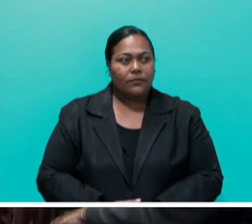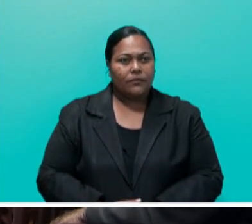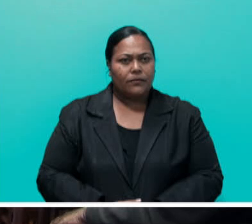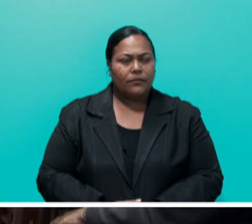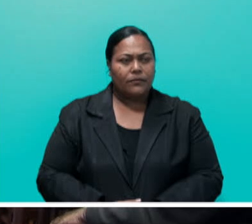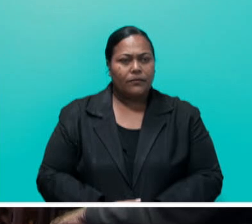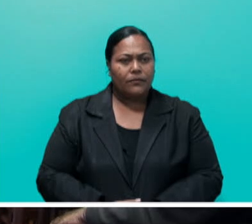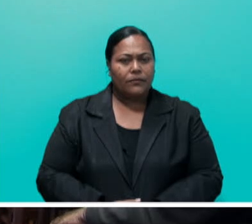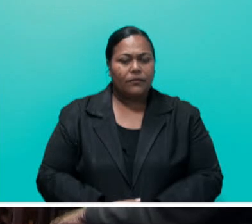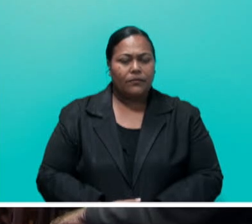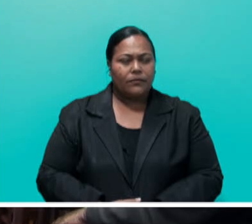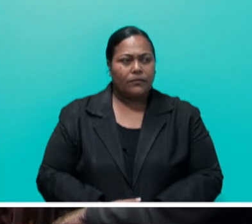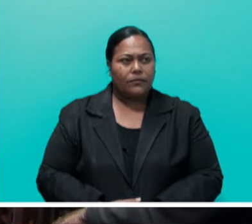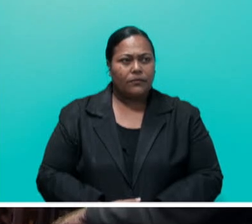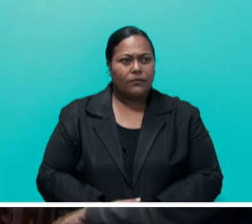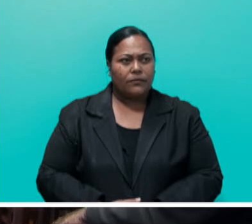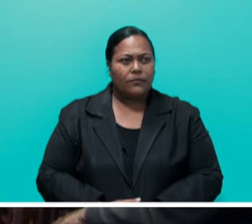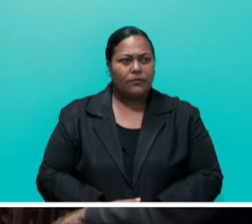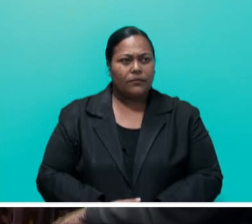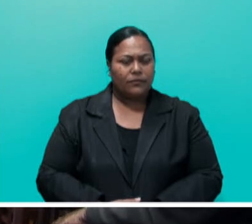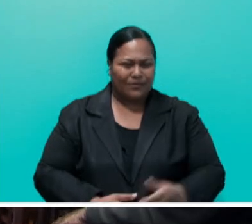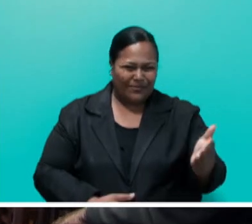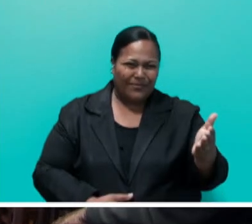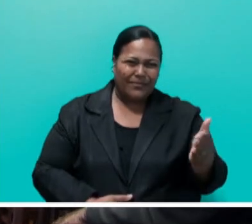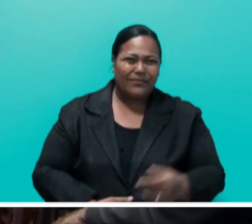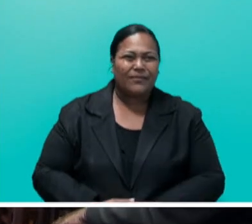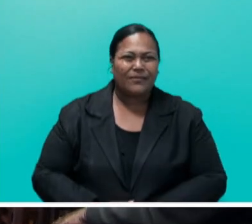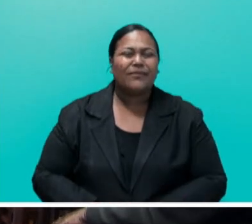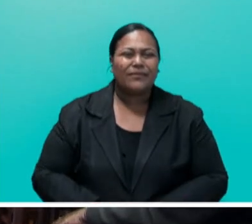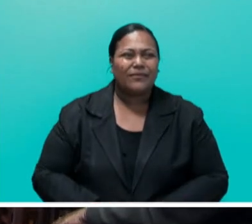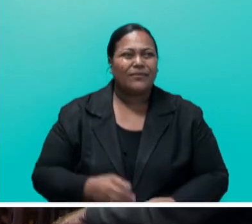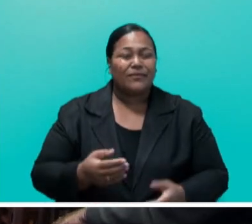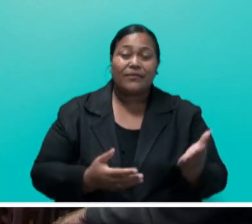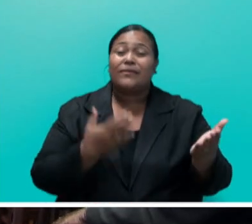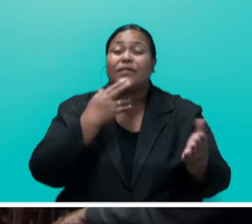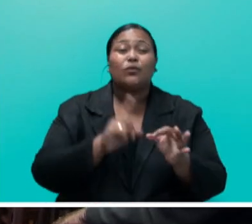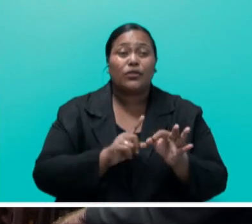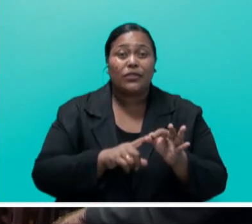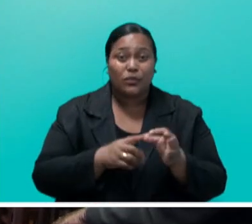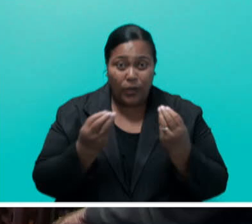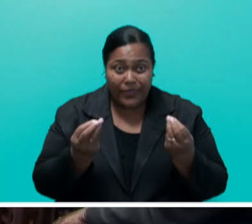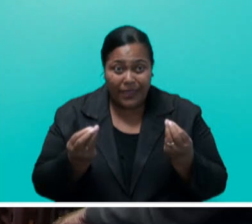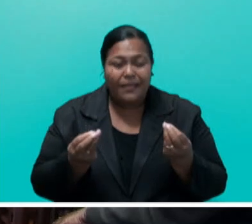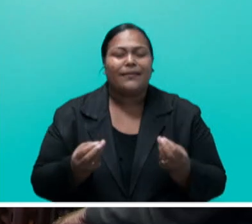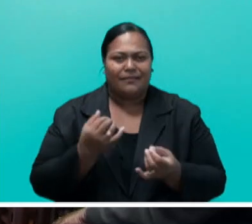Thank you, Mr. Speaker. I'm allowing questions to be raised because this is a It is very important. Thank you, sir. Very, very nice.